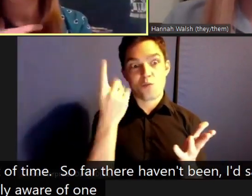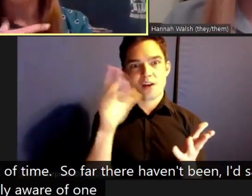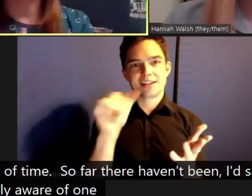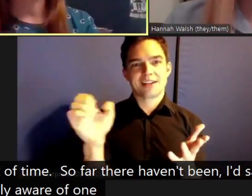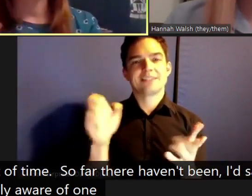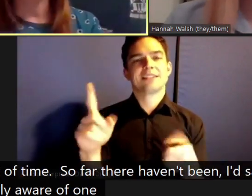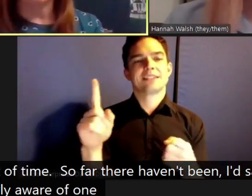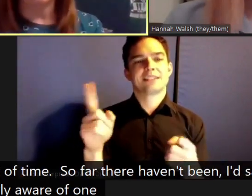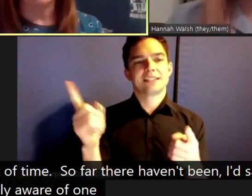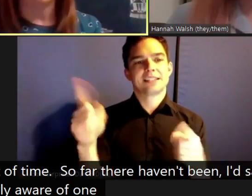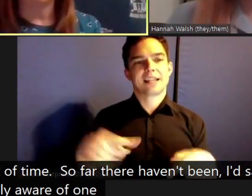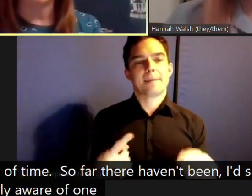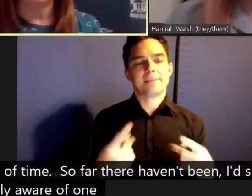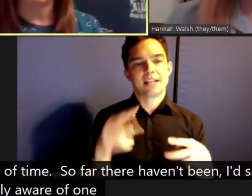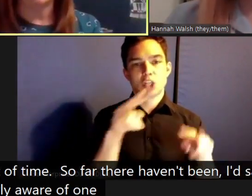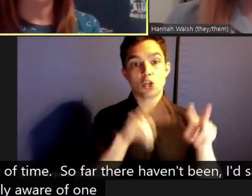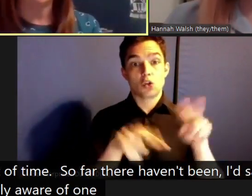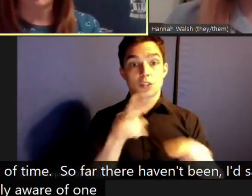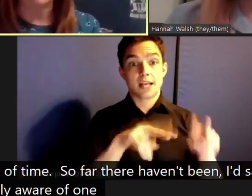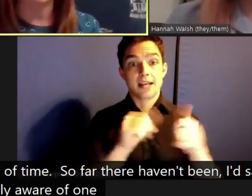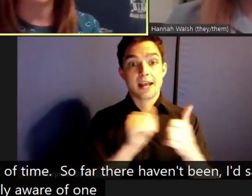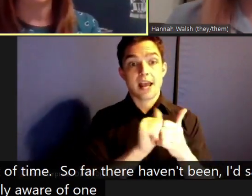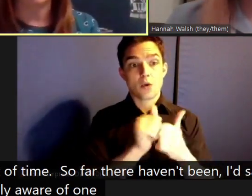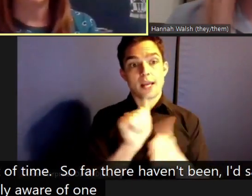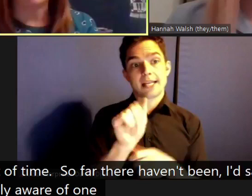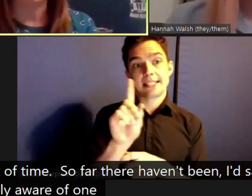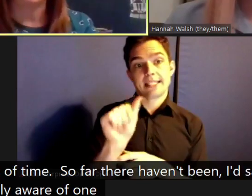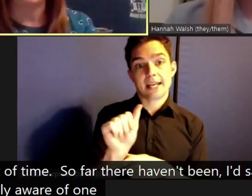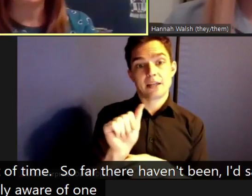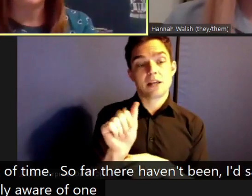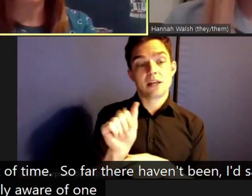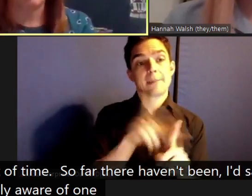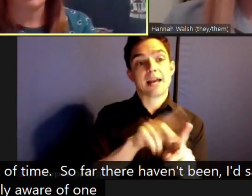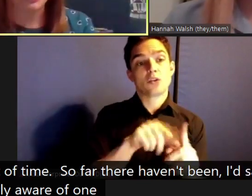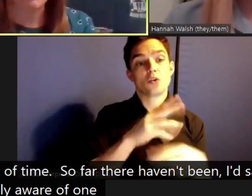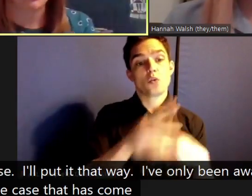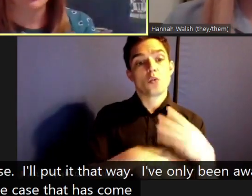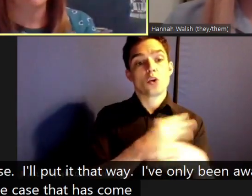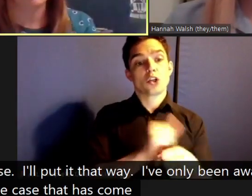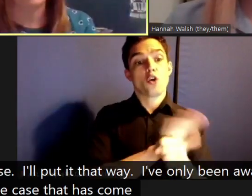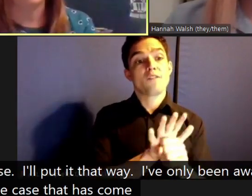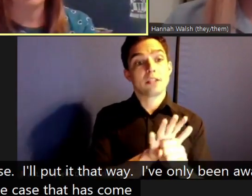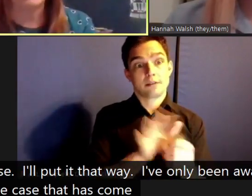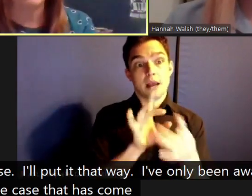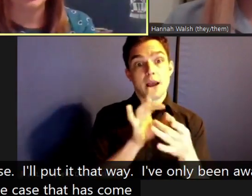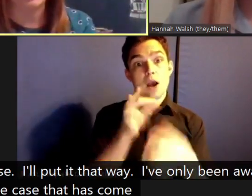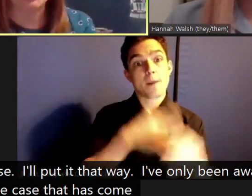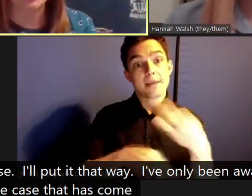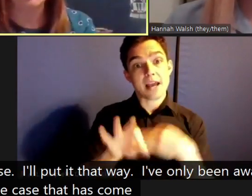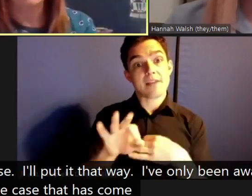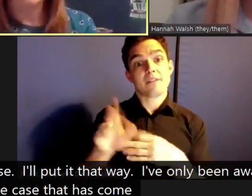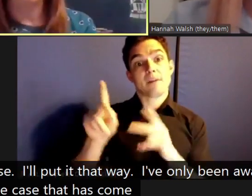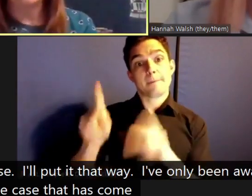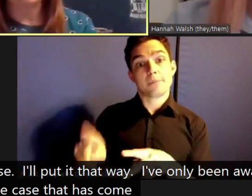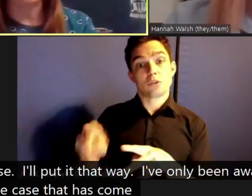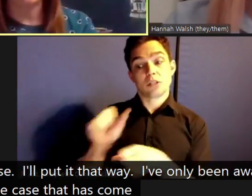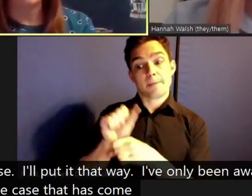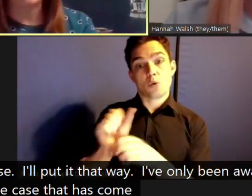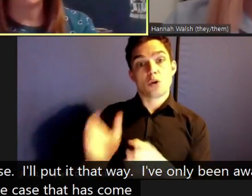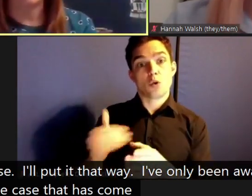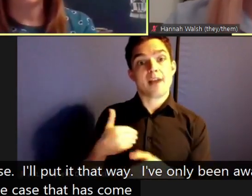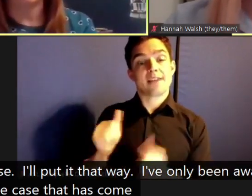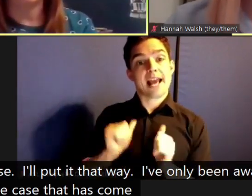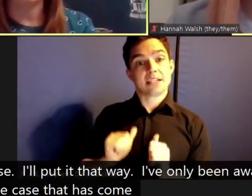in that's looked at how the ADA applies in the world of COVID. And it's actually on behalf of an employee who has asthma. And what happened in